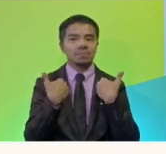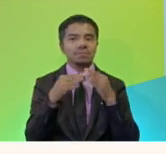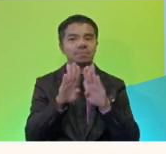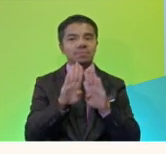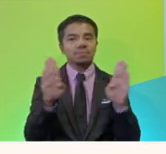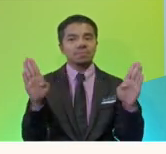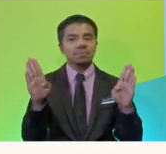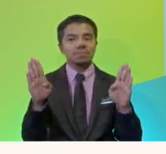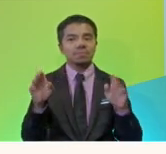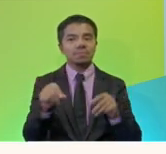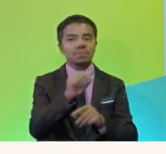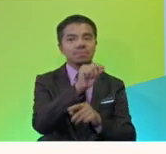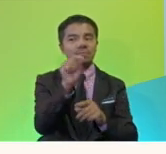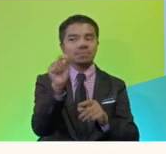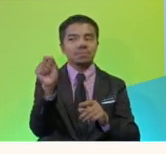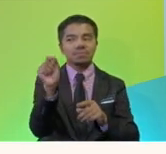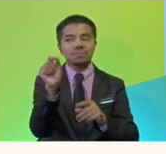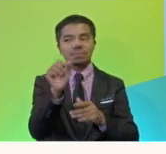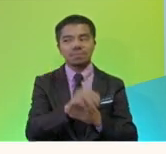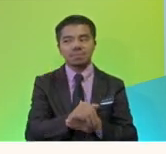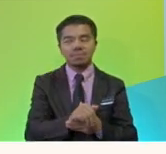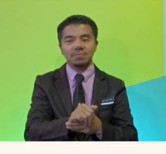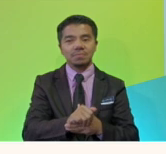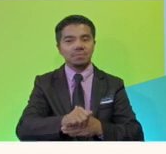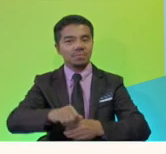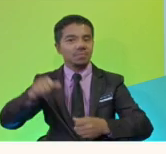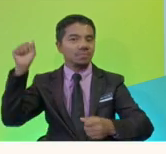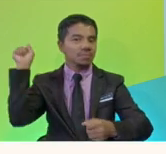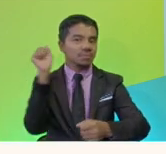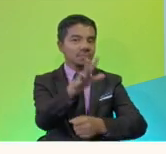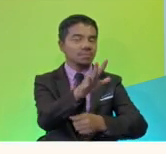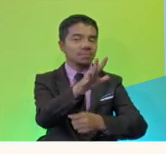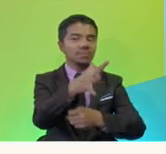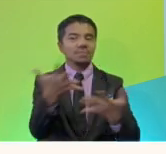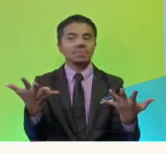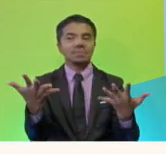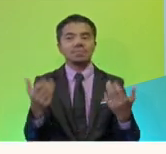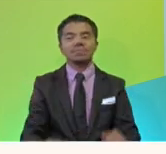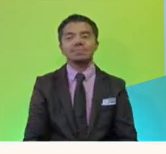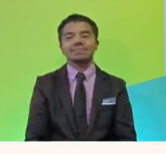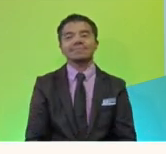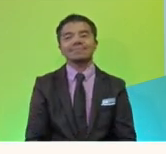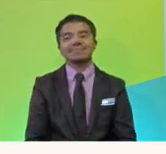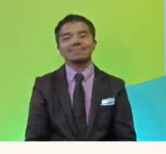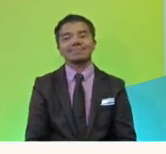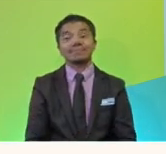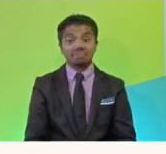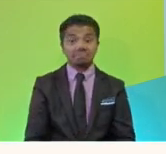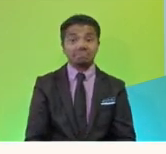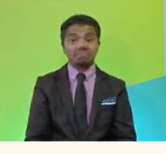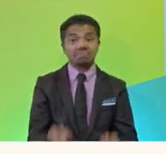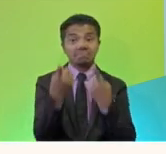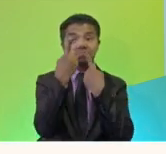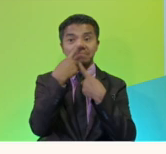points. The non-strikers will defend the place. Okay. Do you think we should send our student just